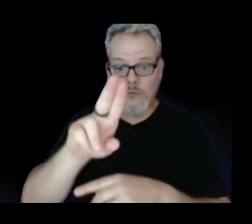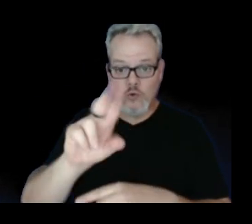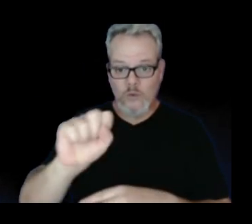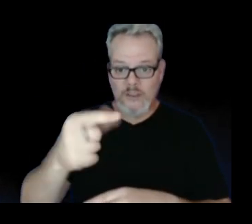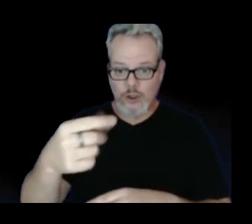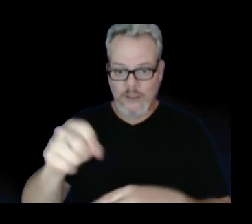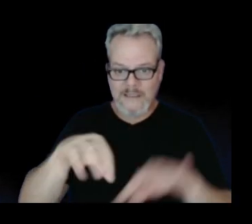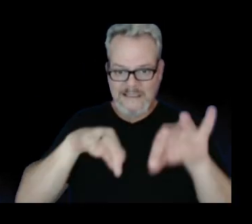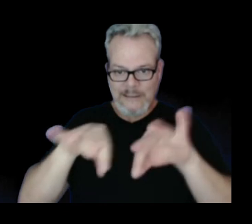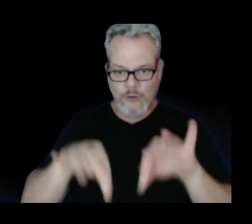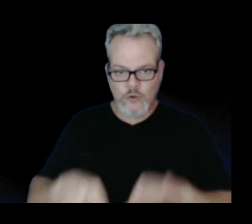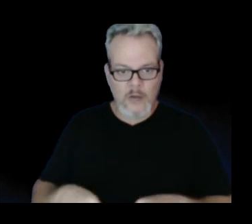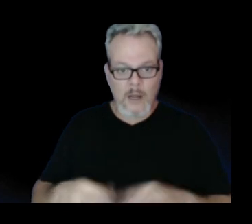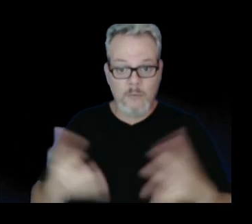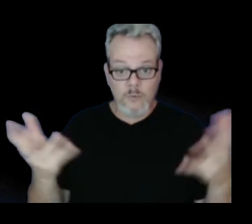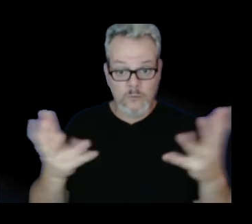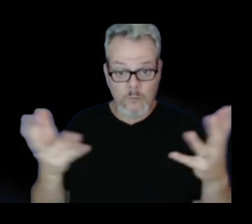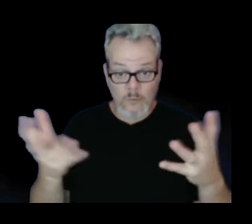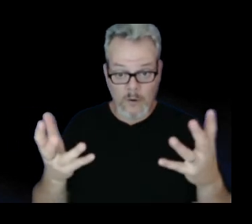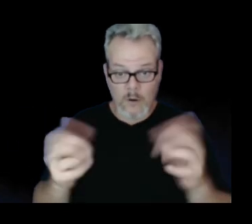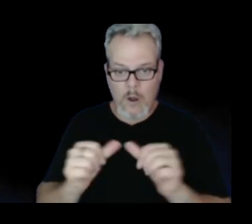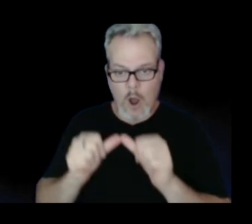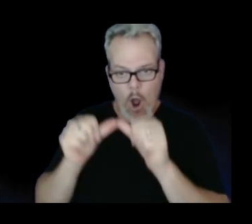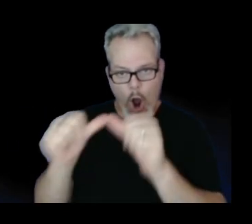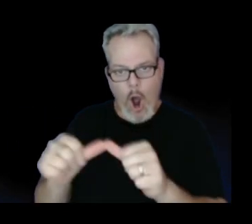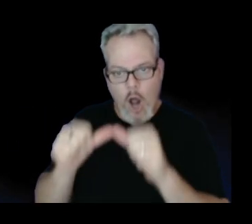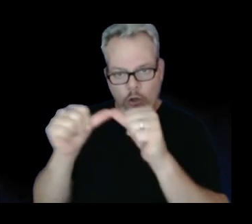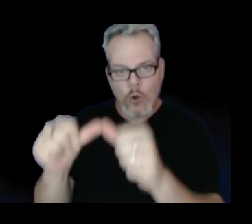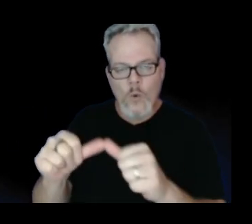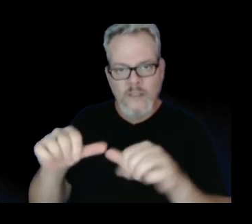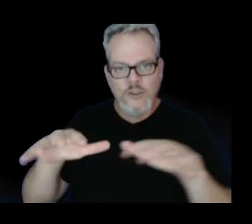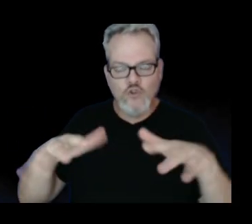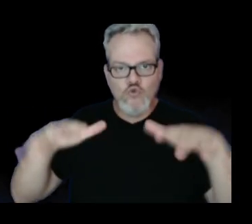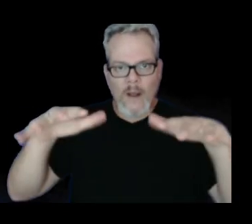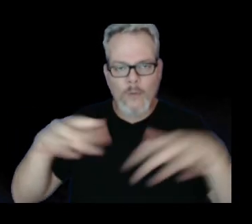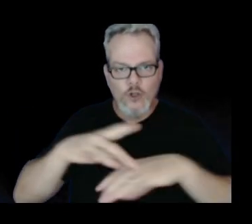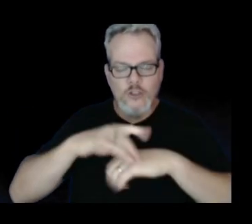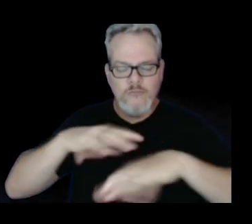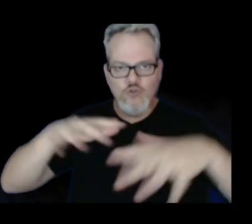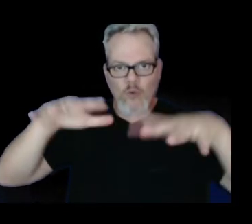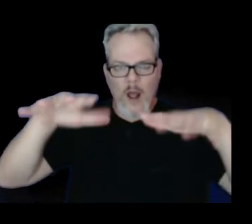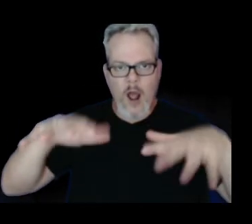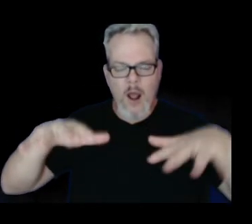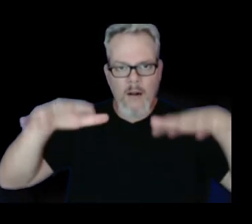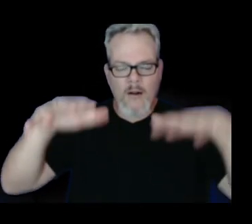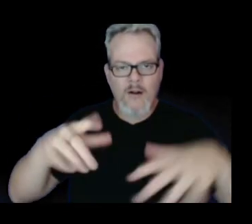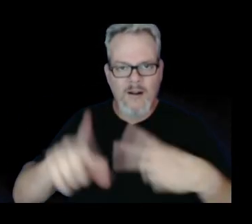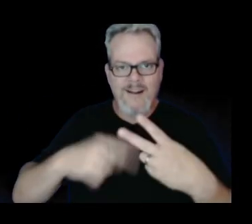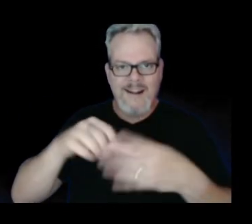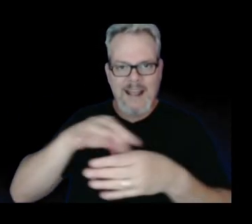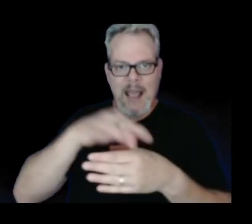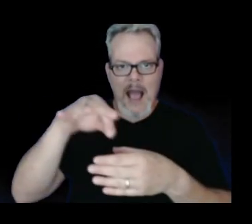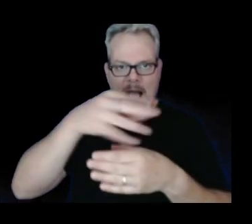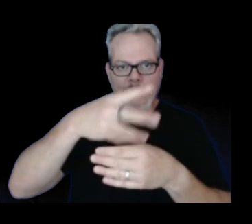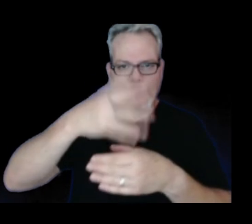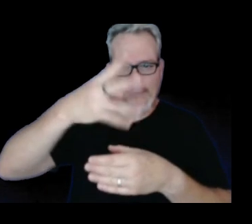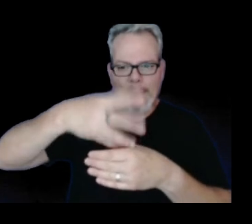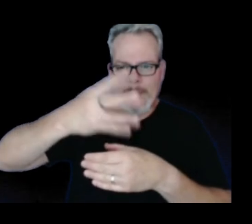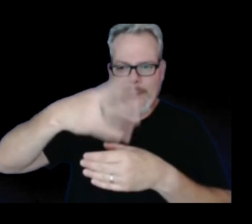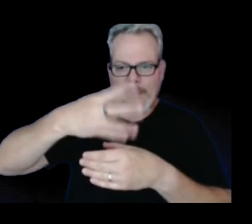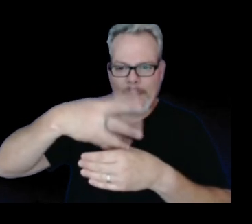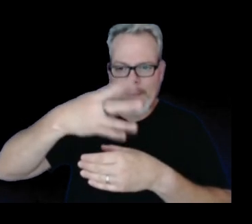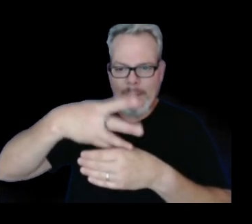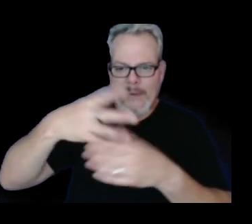One thing that was happening was ongoing tremor and gas being emitted from the vents, as well as glow